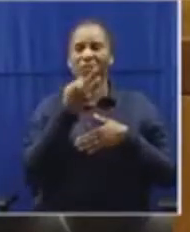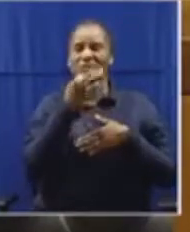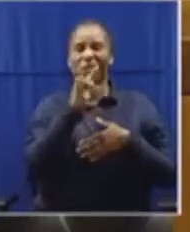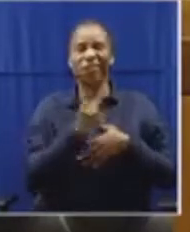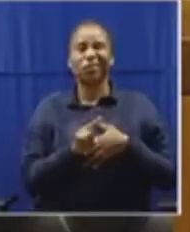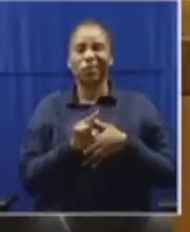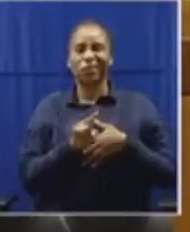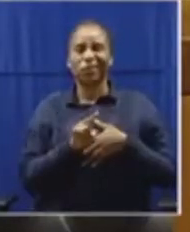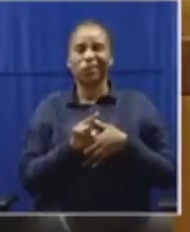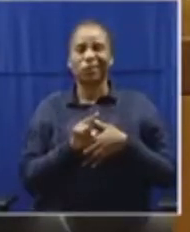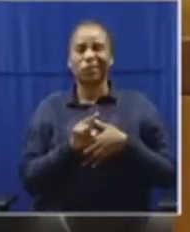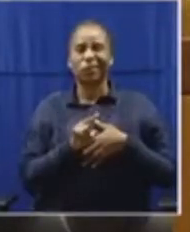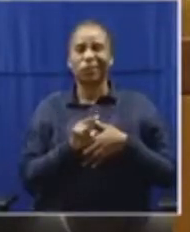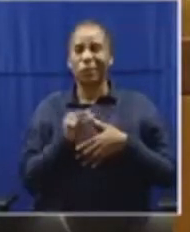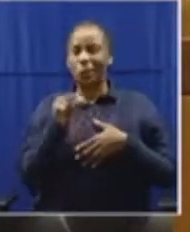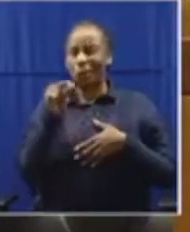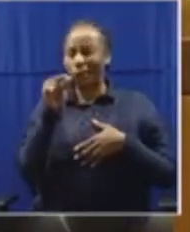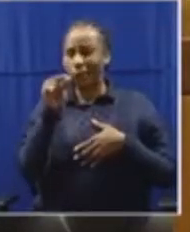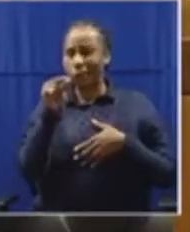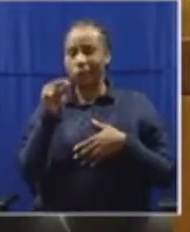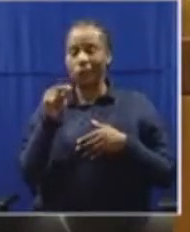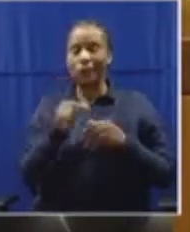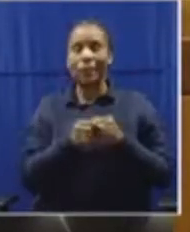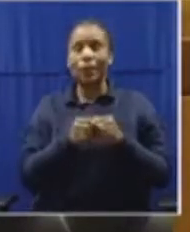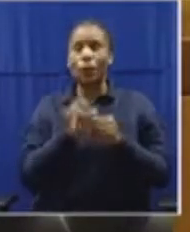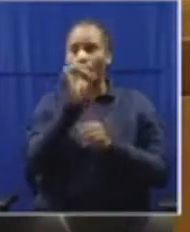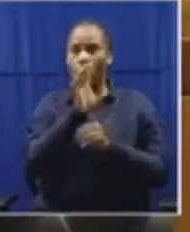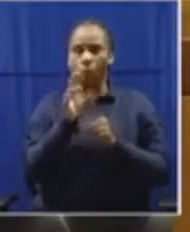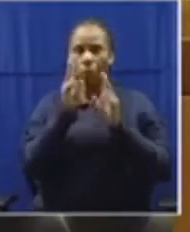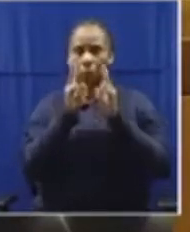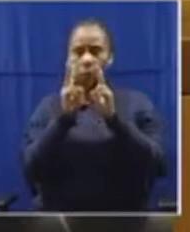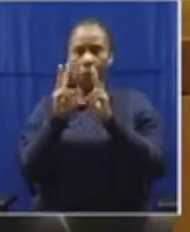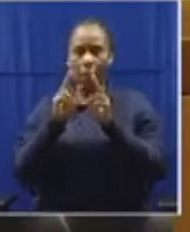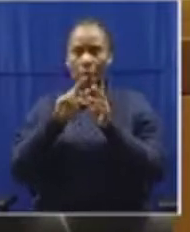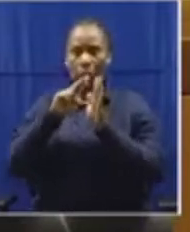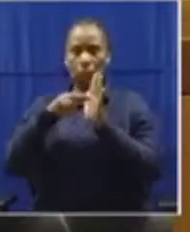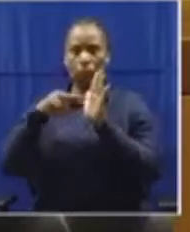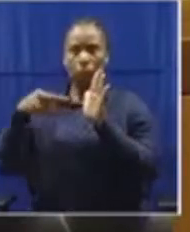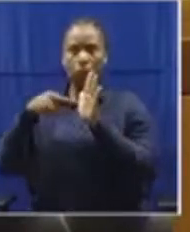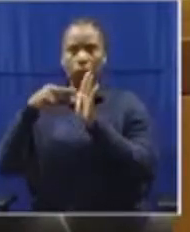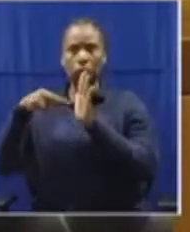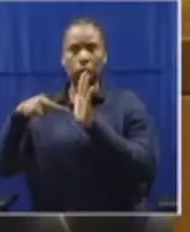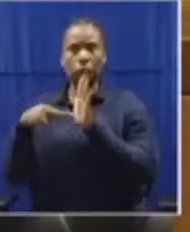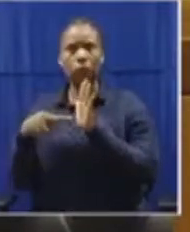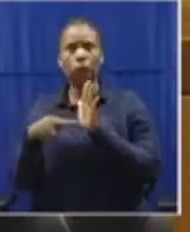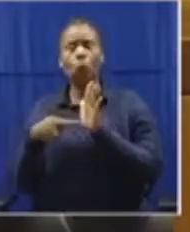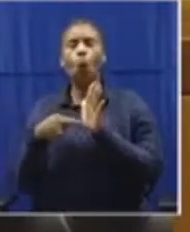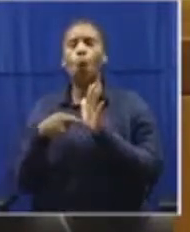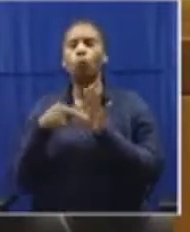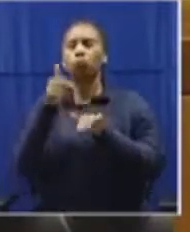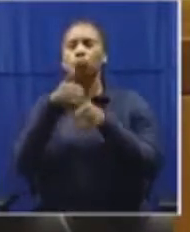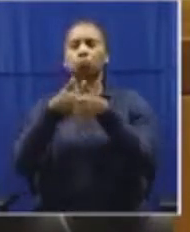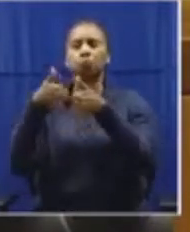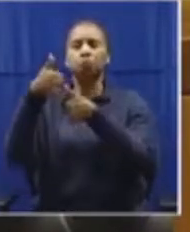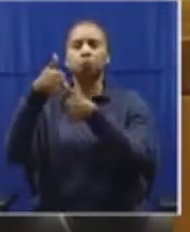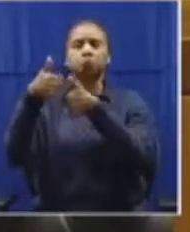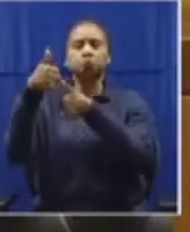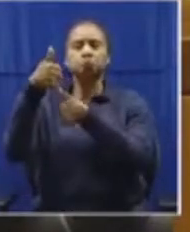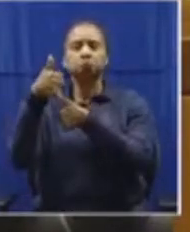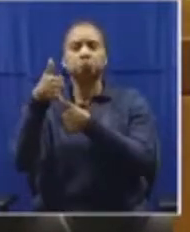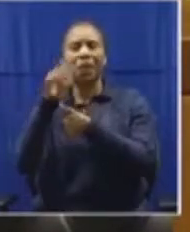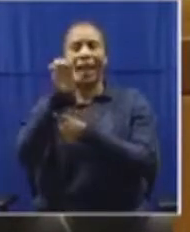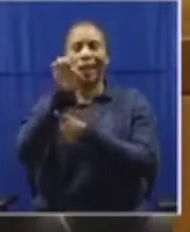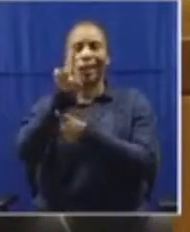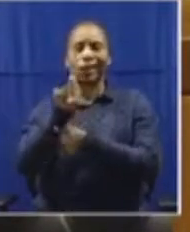almost wants to see the roles that the executive plays and the roles